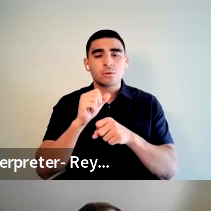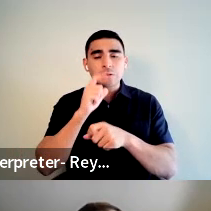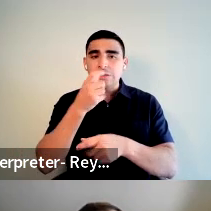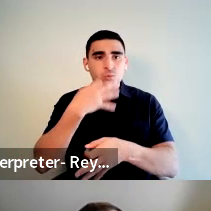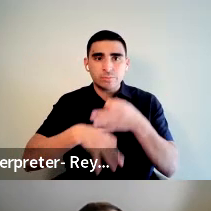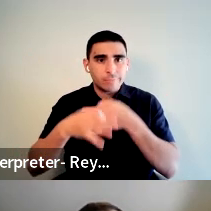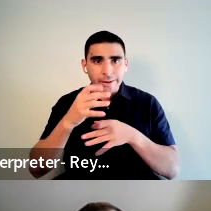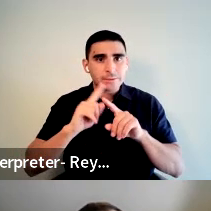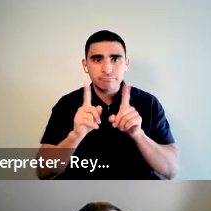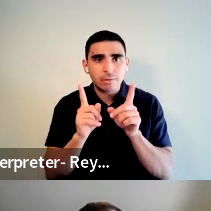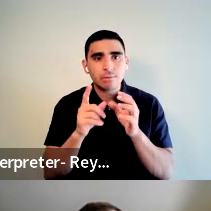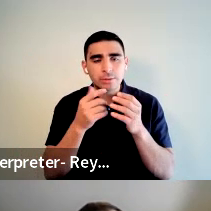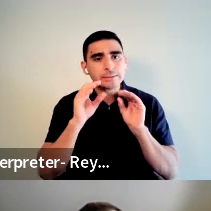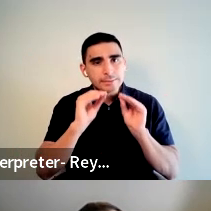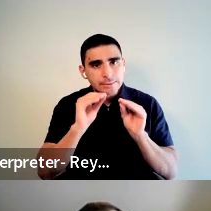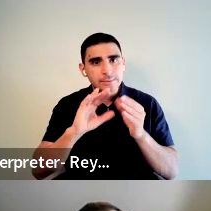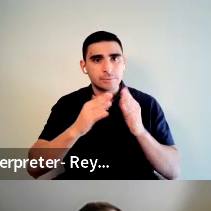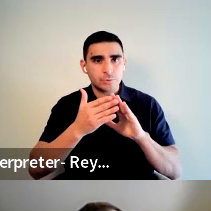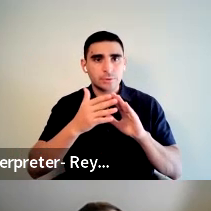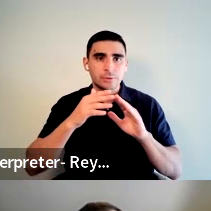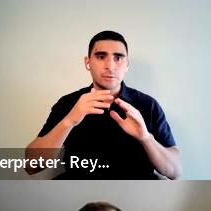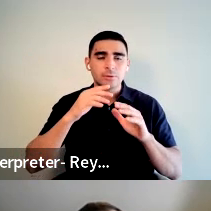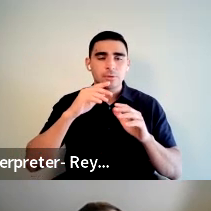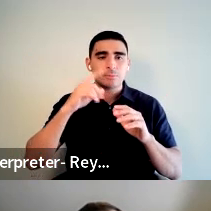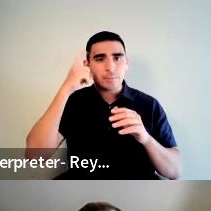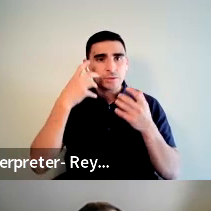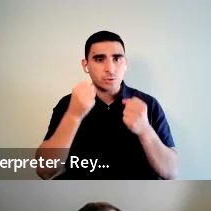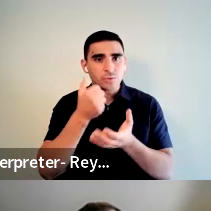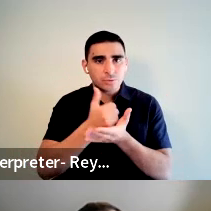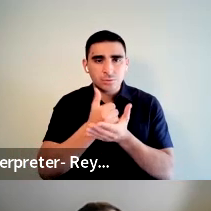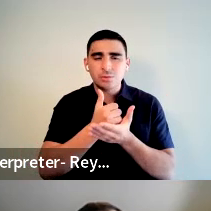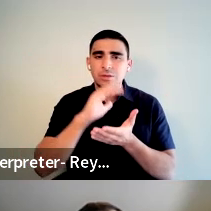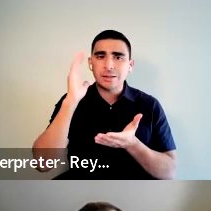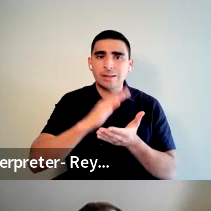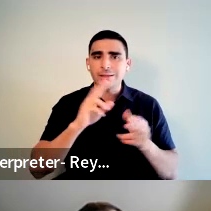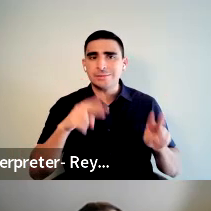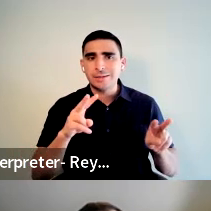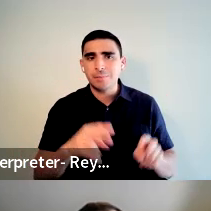your community about it, reducing the stigma, that kind of stuff.